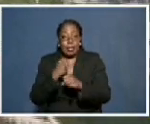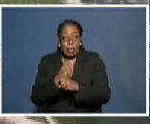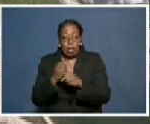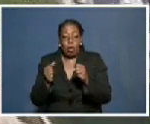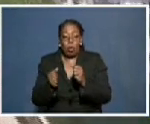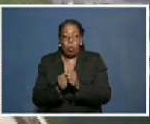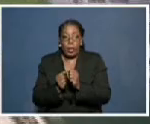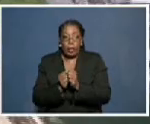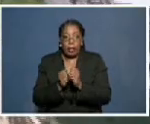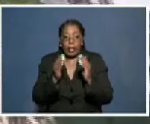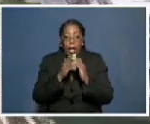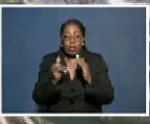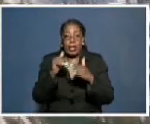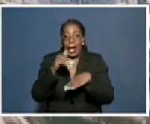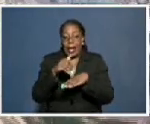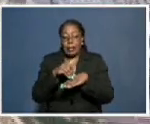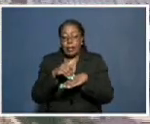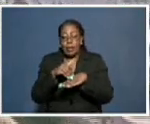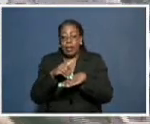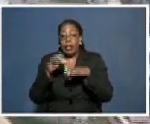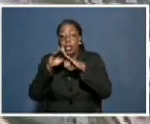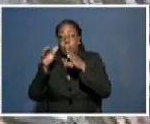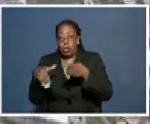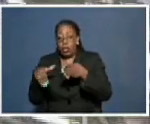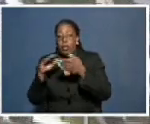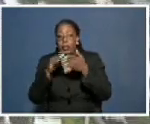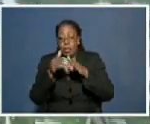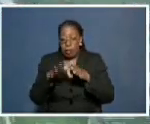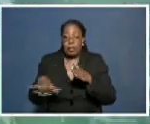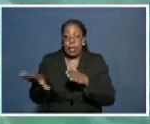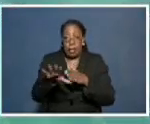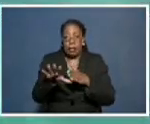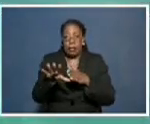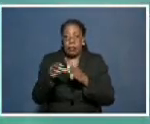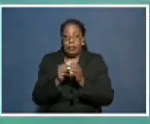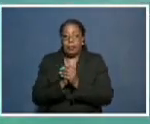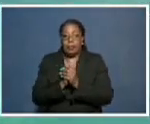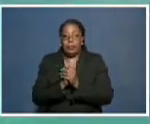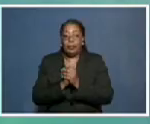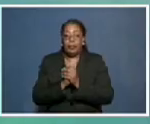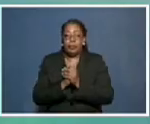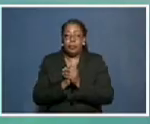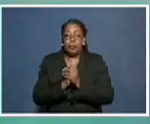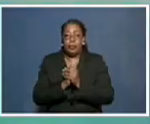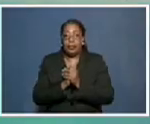housing subdivision intended at the Dome City site in Spring City. For the Bahamas Tonight, I'm Cleopatra Murphy.